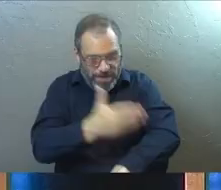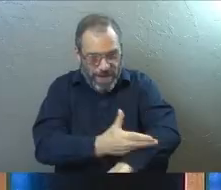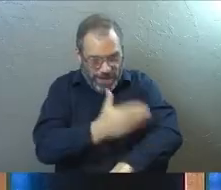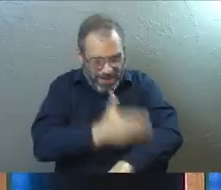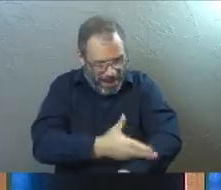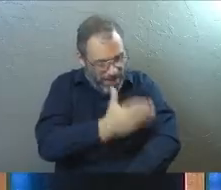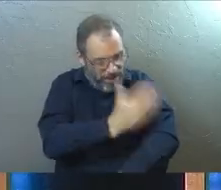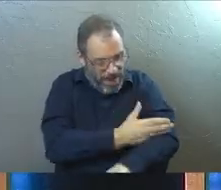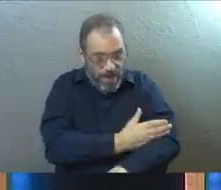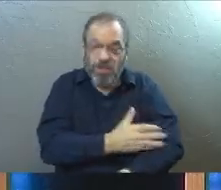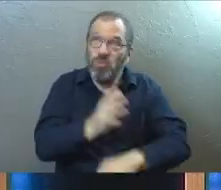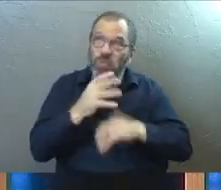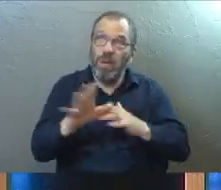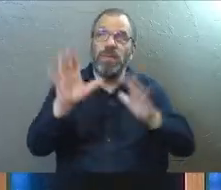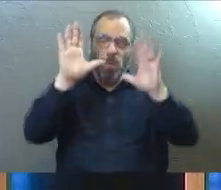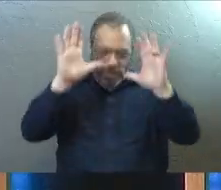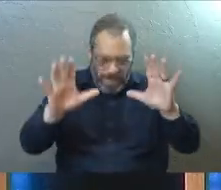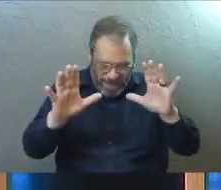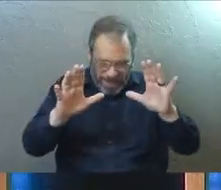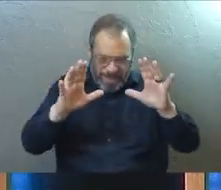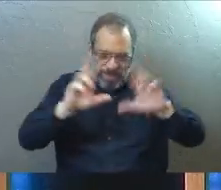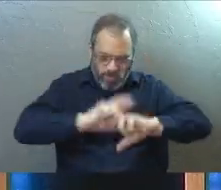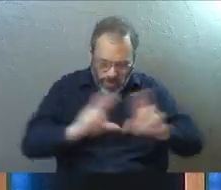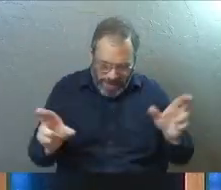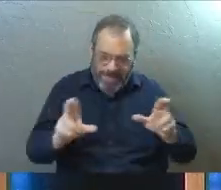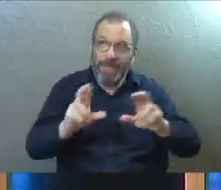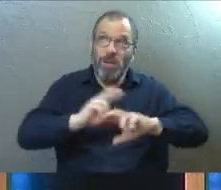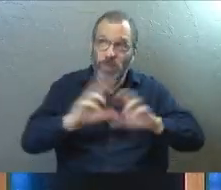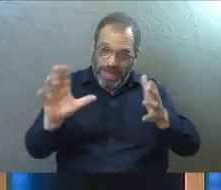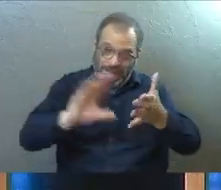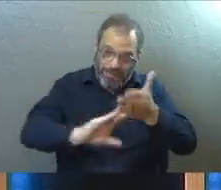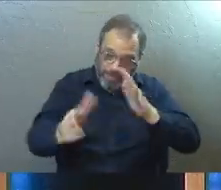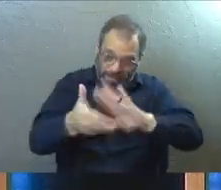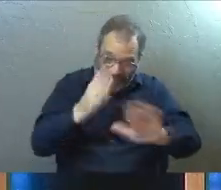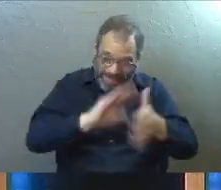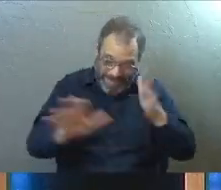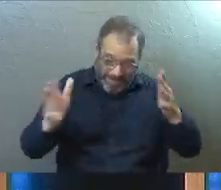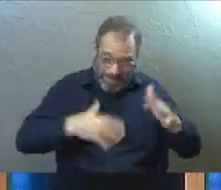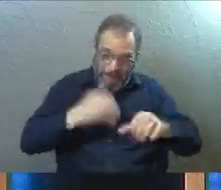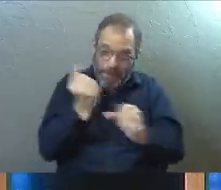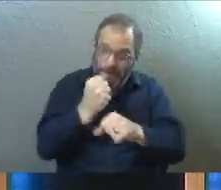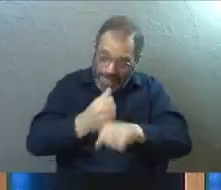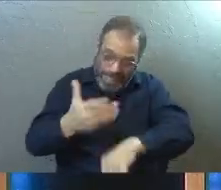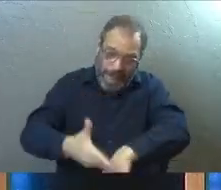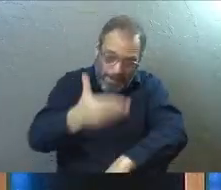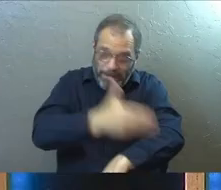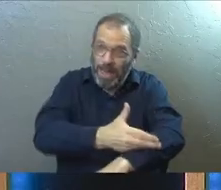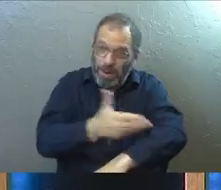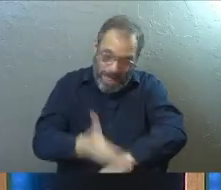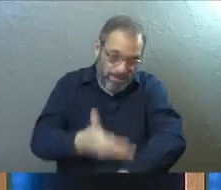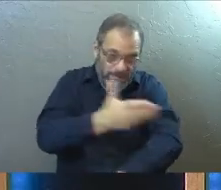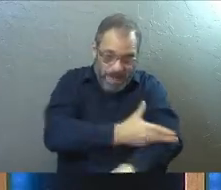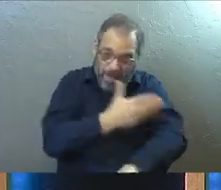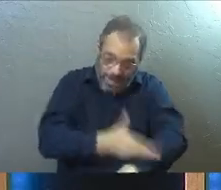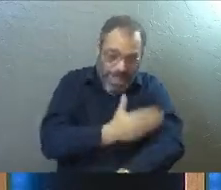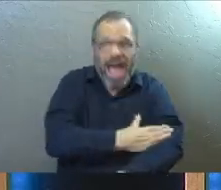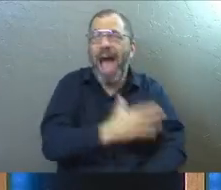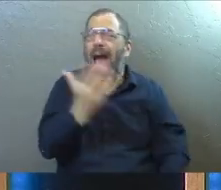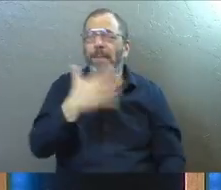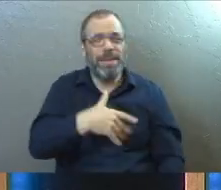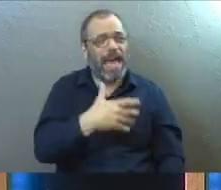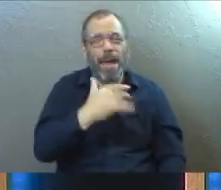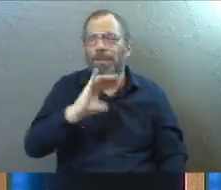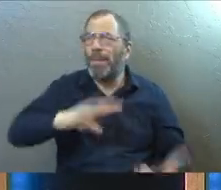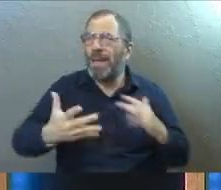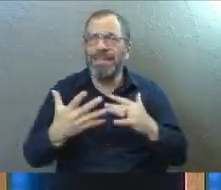the posture we should have of praise to God, to go, man, God, I'm so pumped that you're getting ready to make this thing better and better and better. And I might mess up 1,000